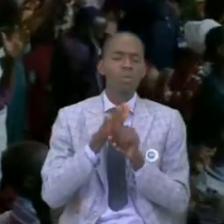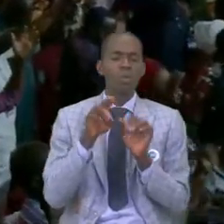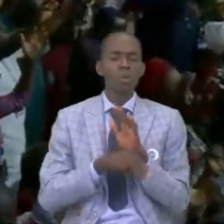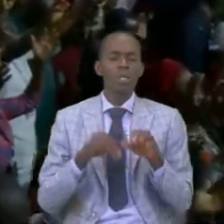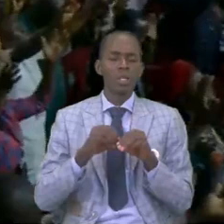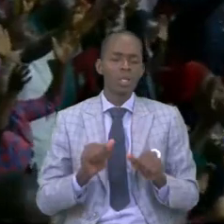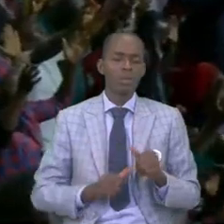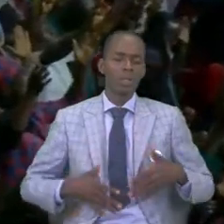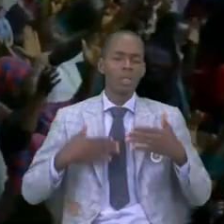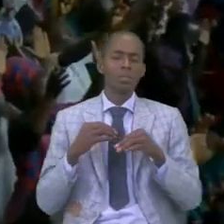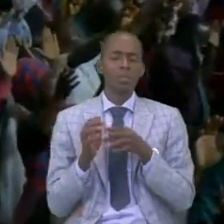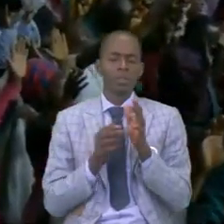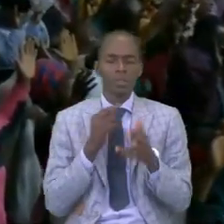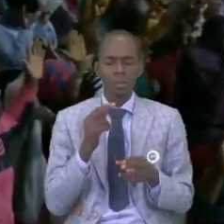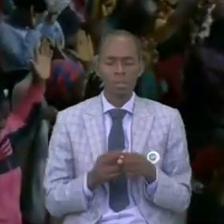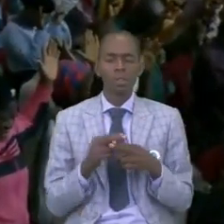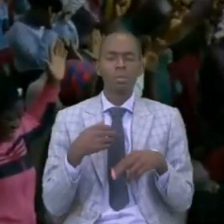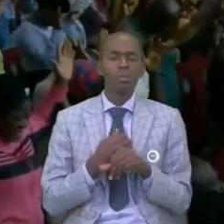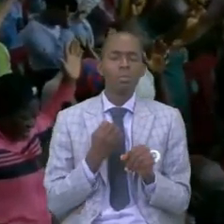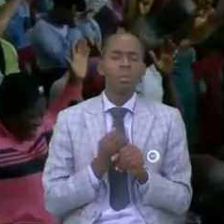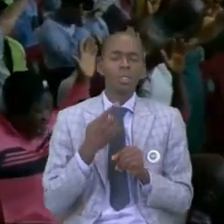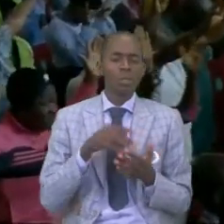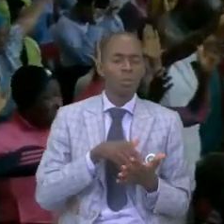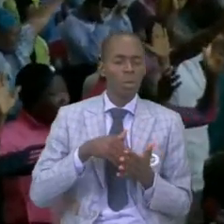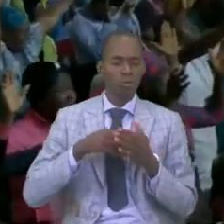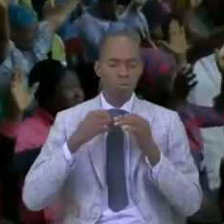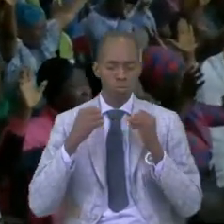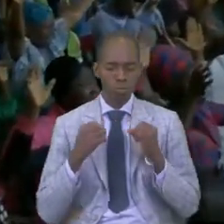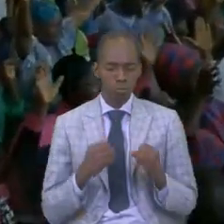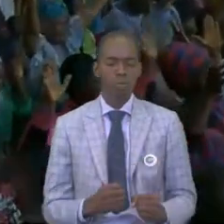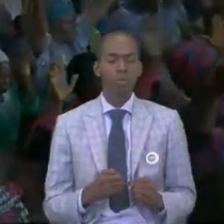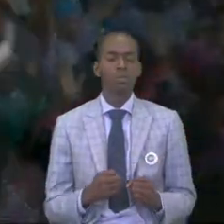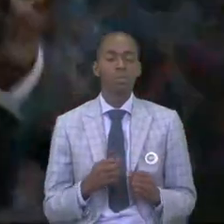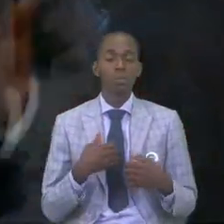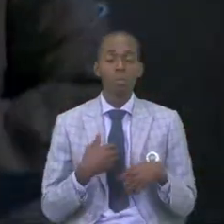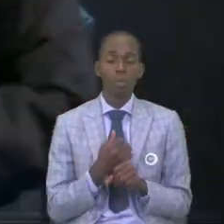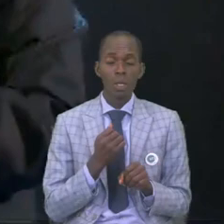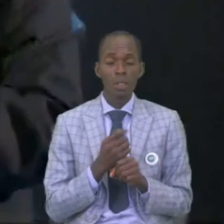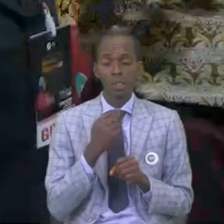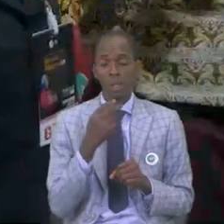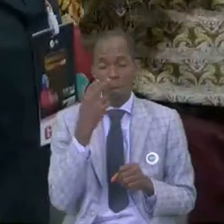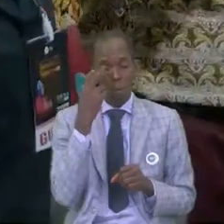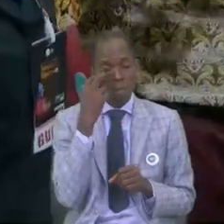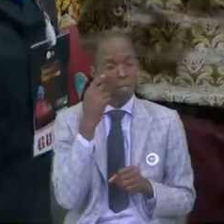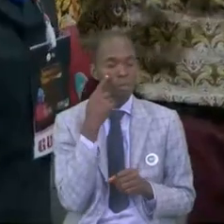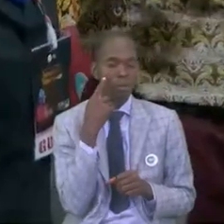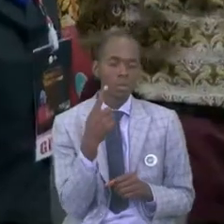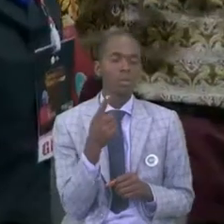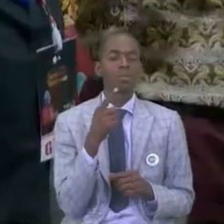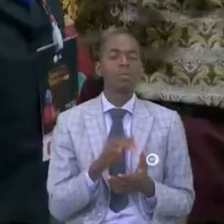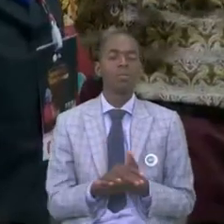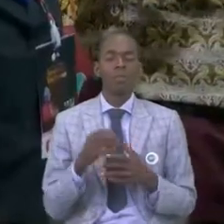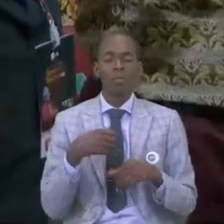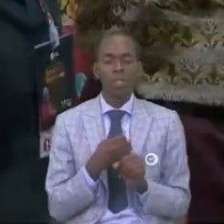Jesus' name. Make the weak strong. Make the blind see. Make